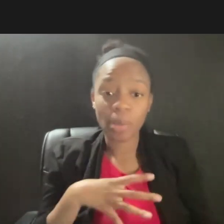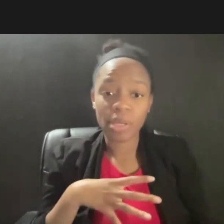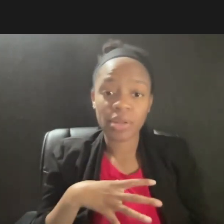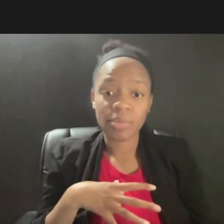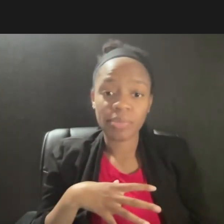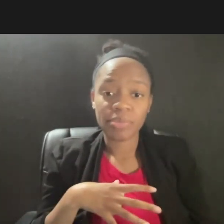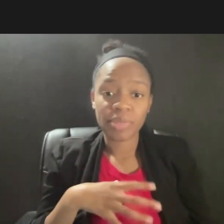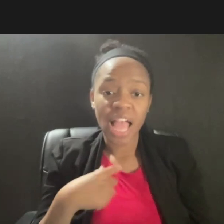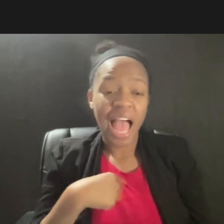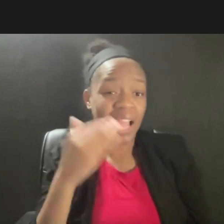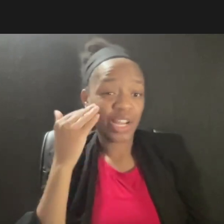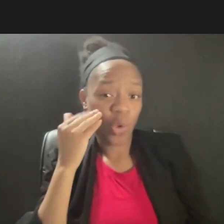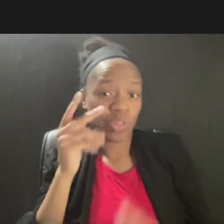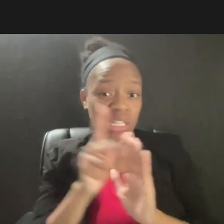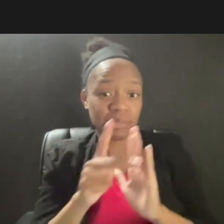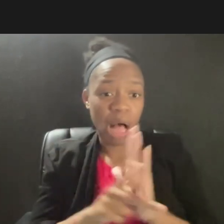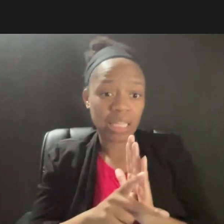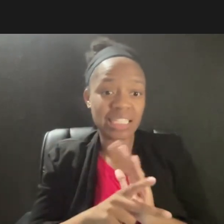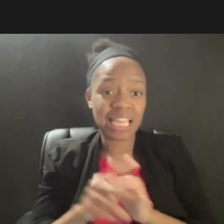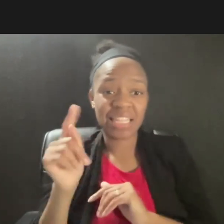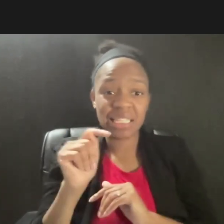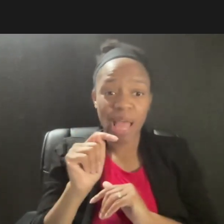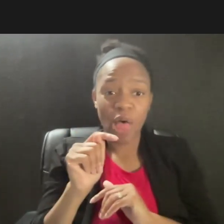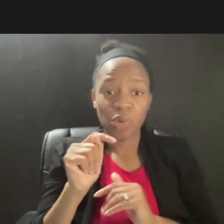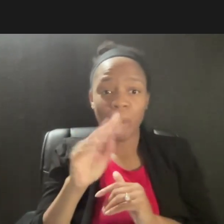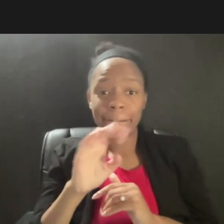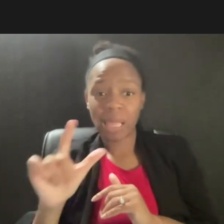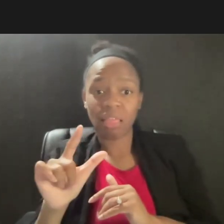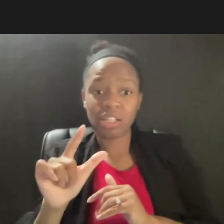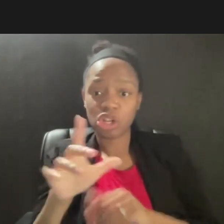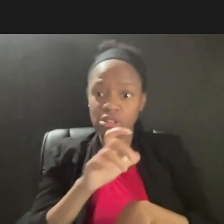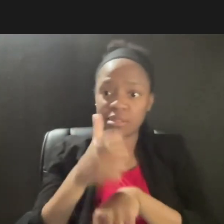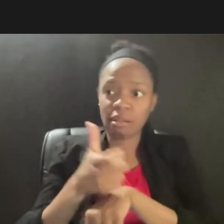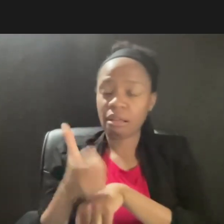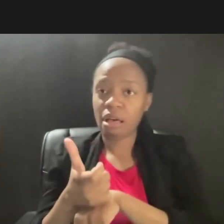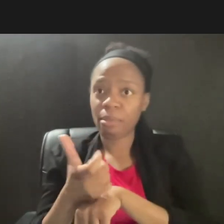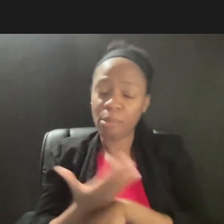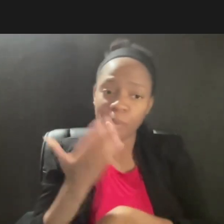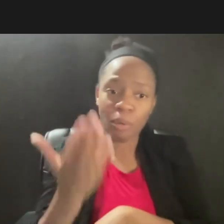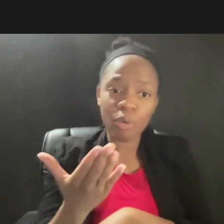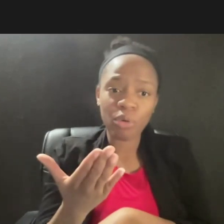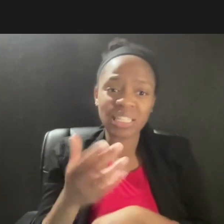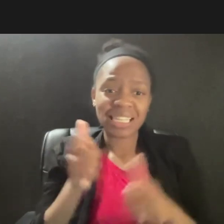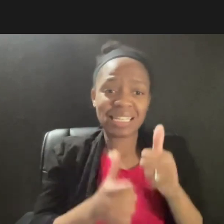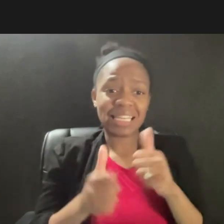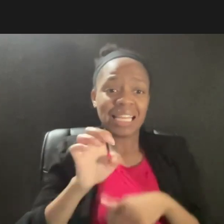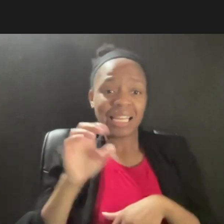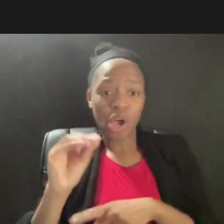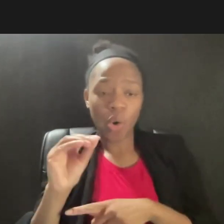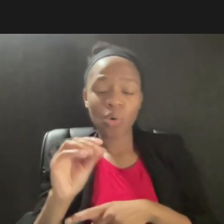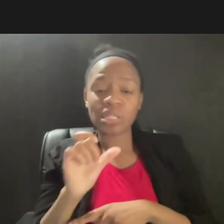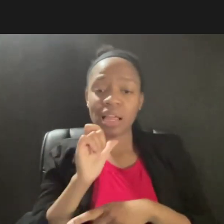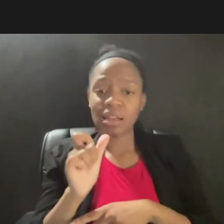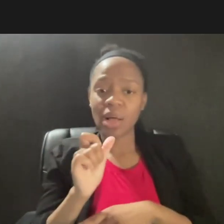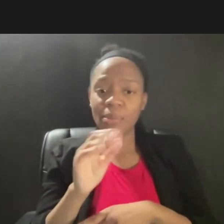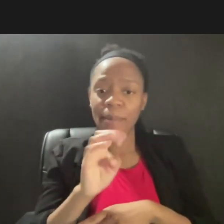that these policies, these bathroom bills that are being put forth, these bills about these executive orders, not even bills about being able to